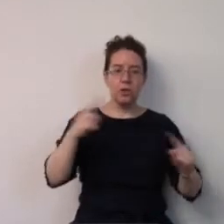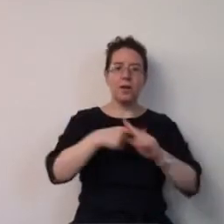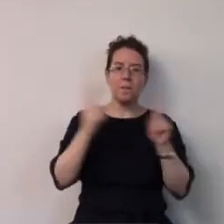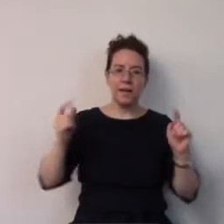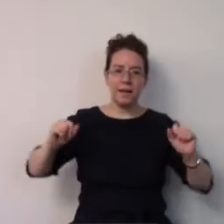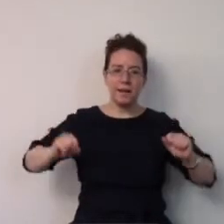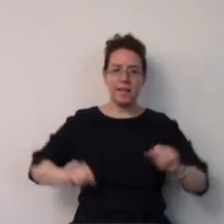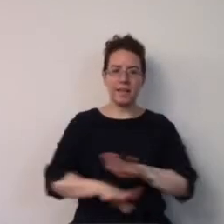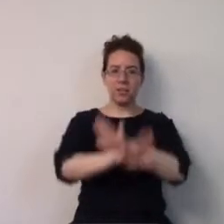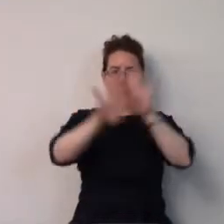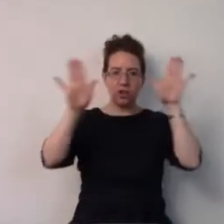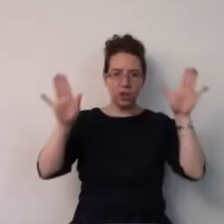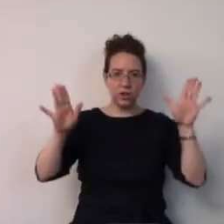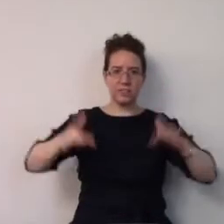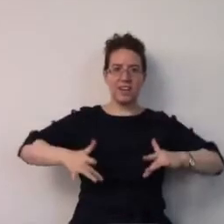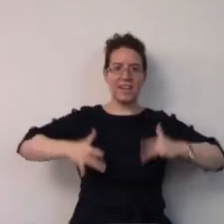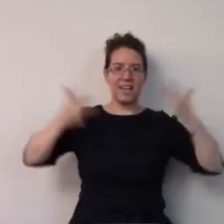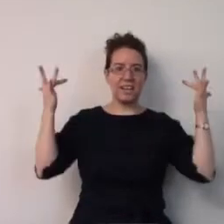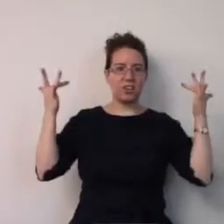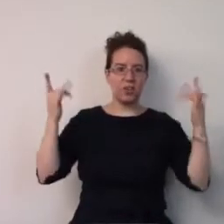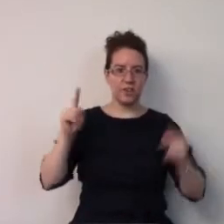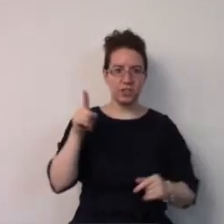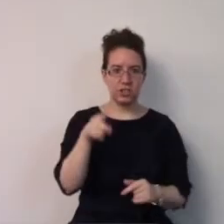Okay, that's good. Hallelujah. Amen.